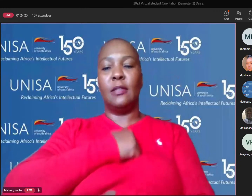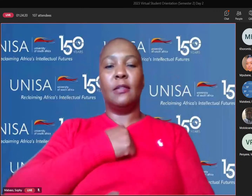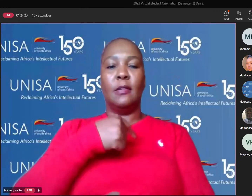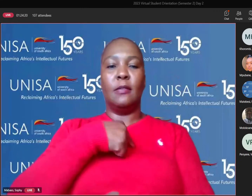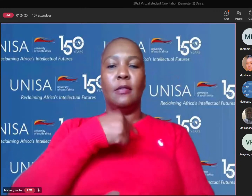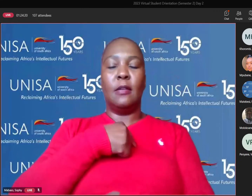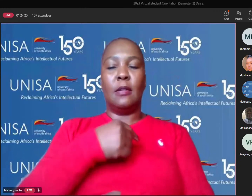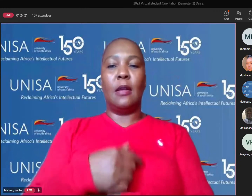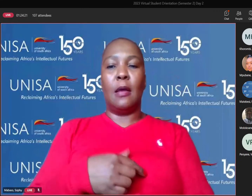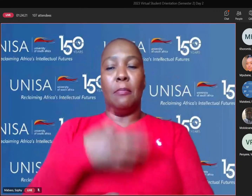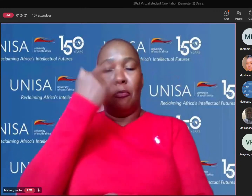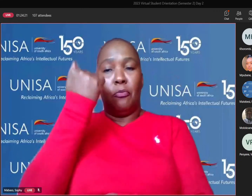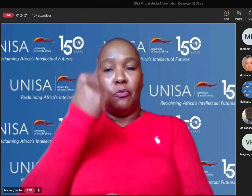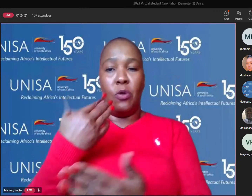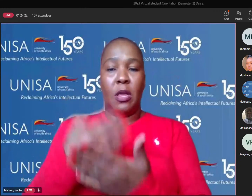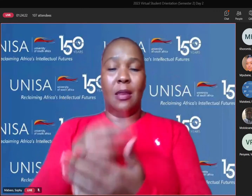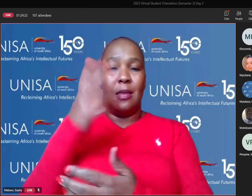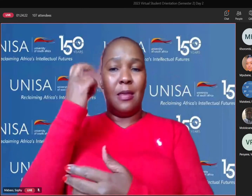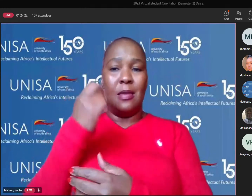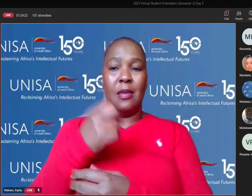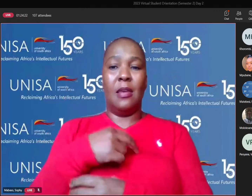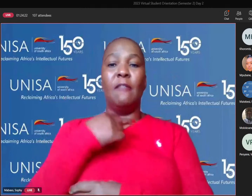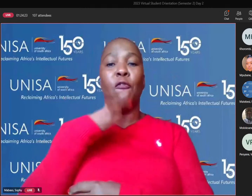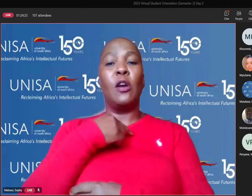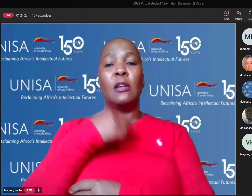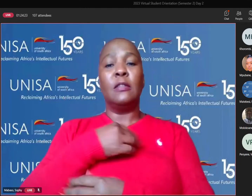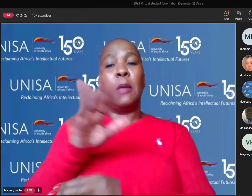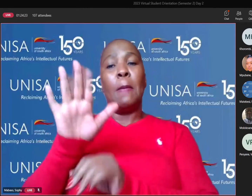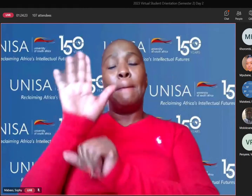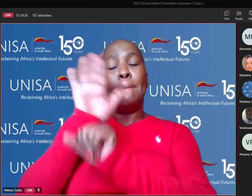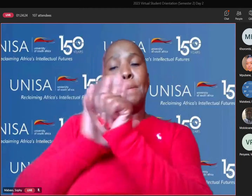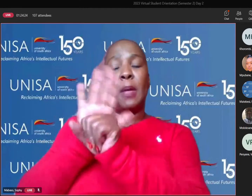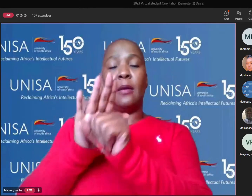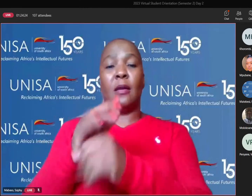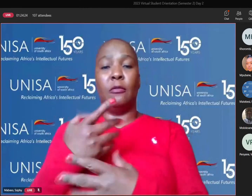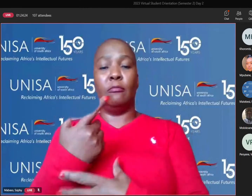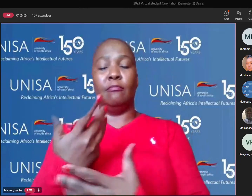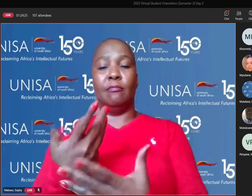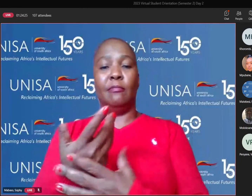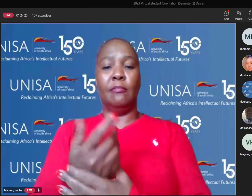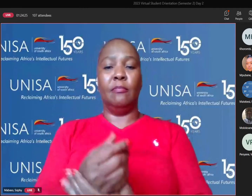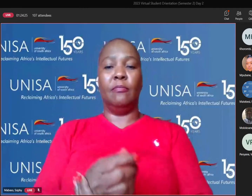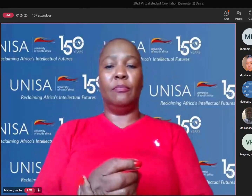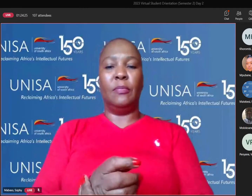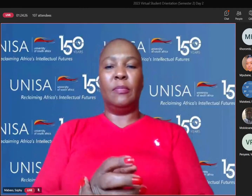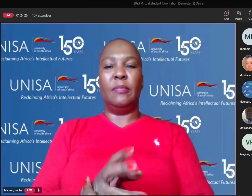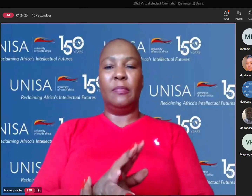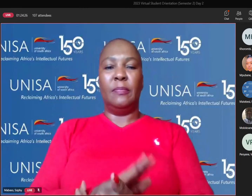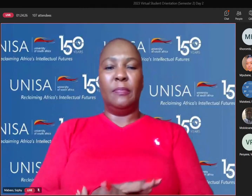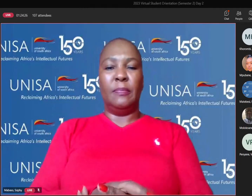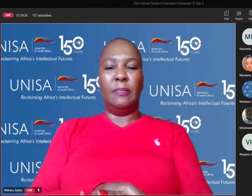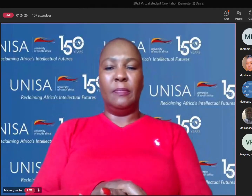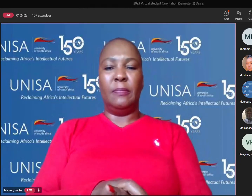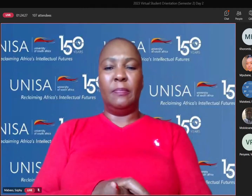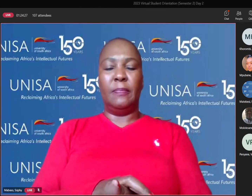the voices behind. I'm not in just a little bit, it's not too